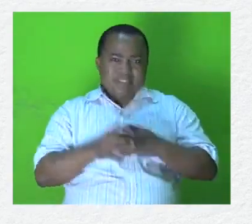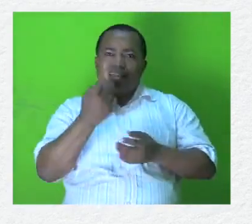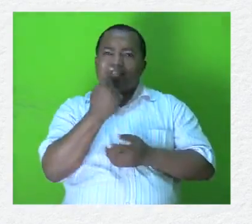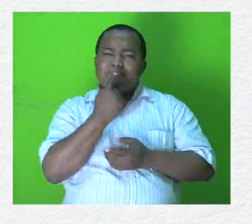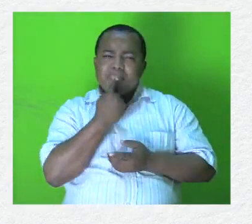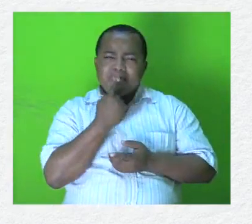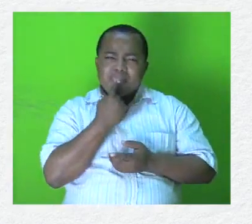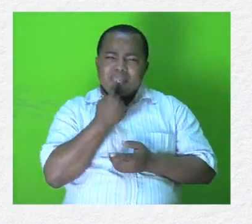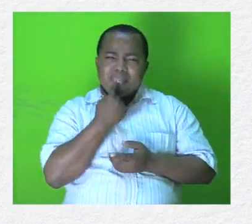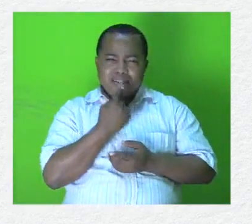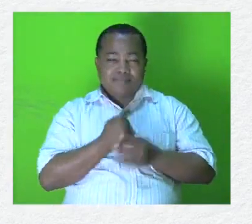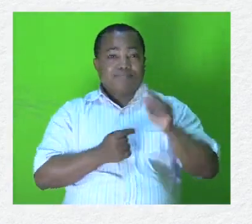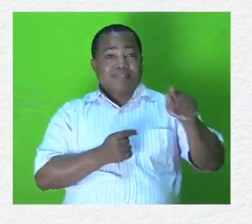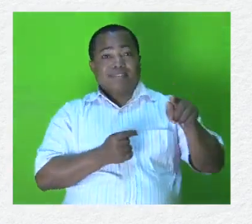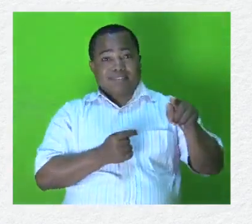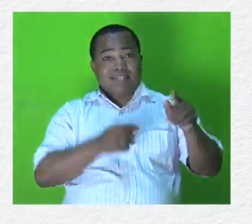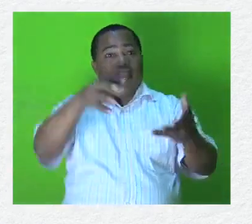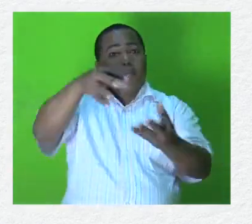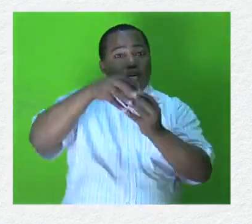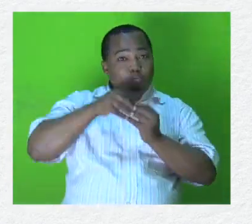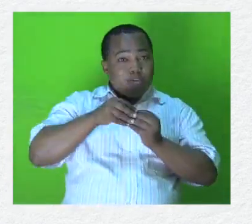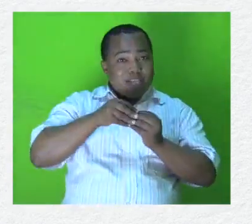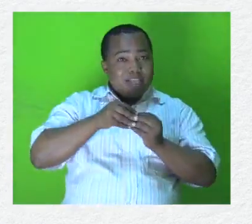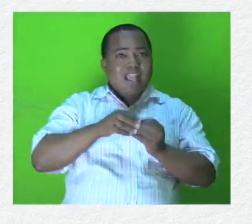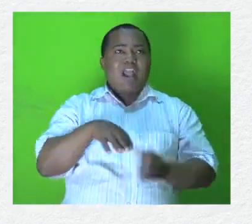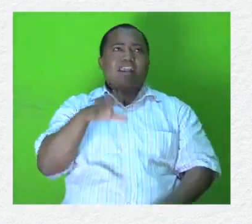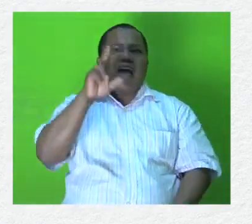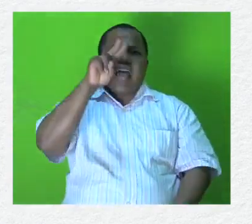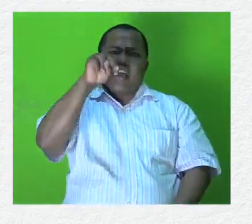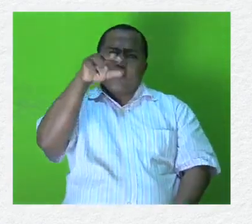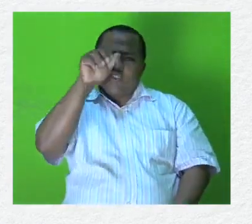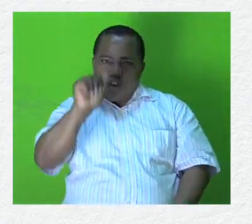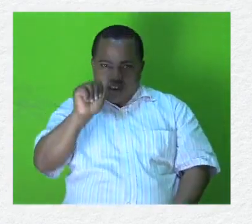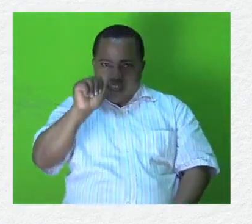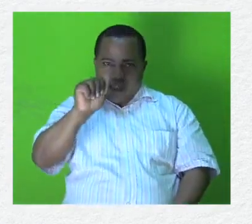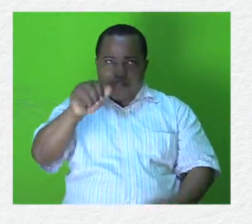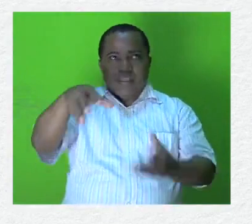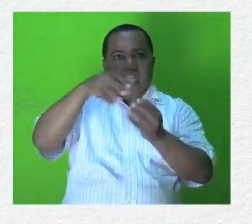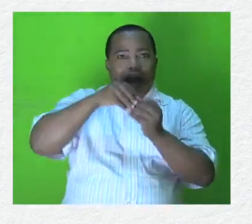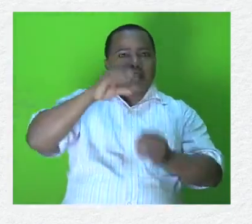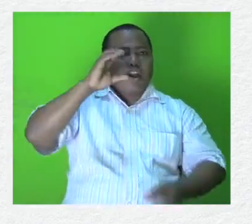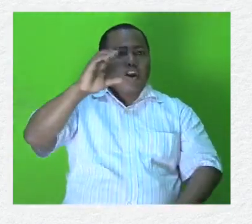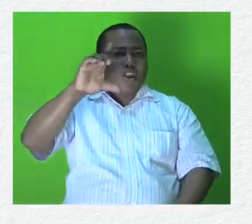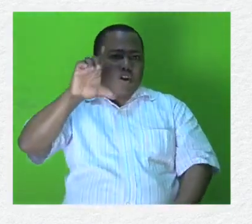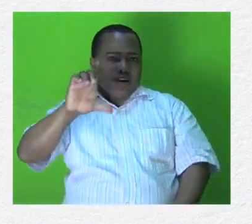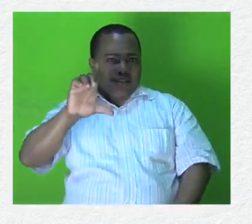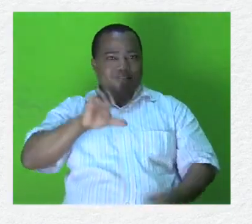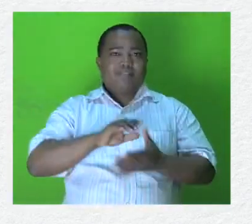Common salt consists of sodium and chlorine.